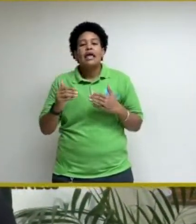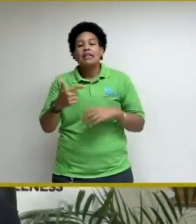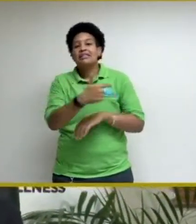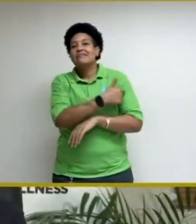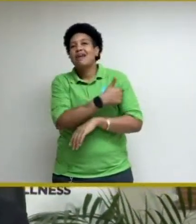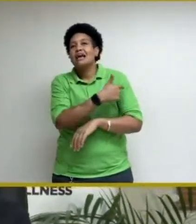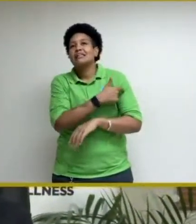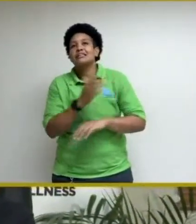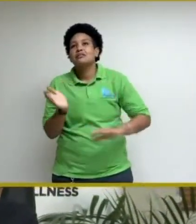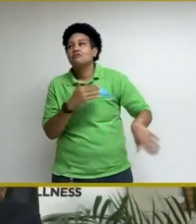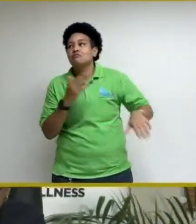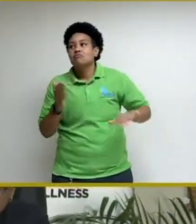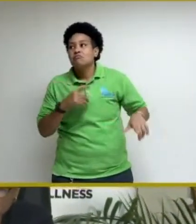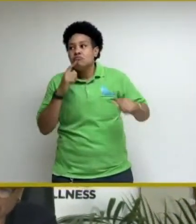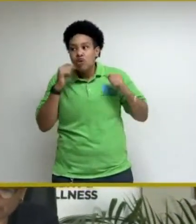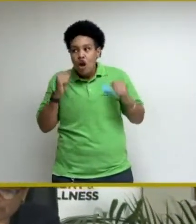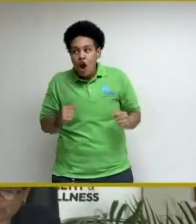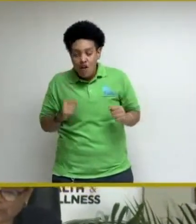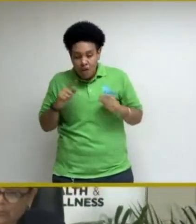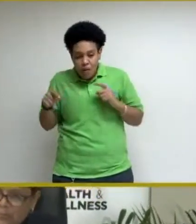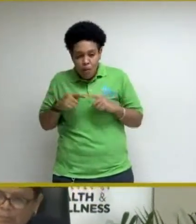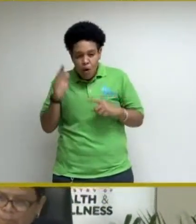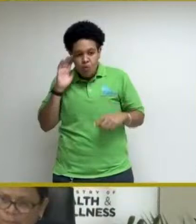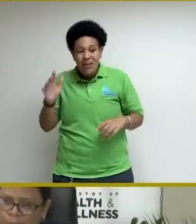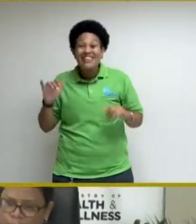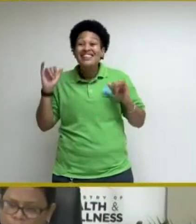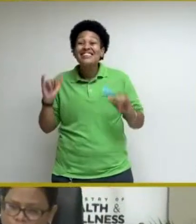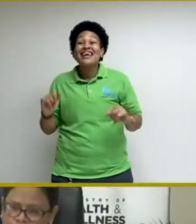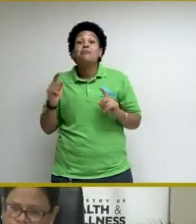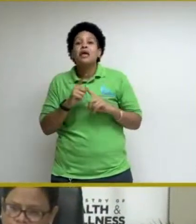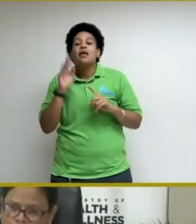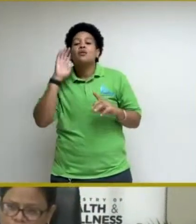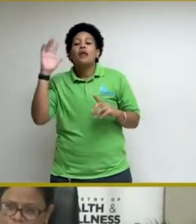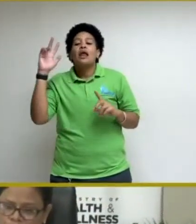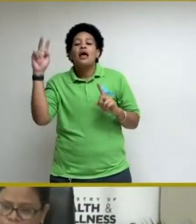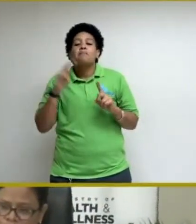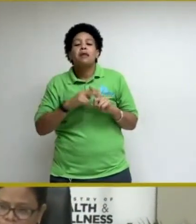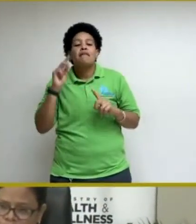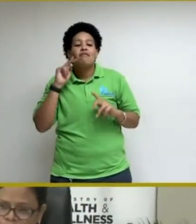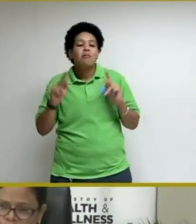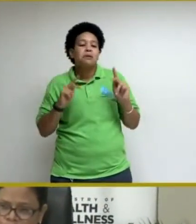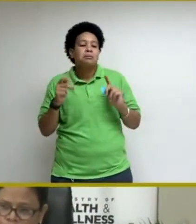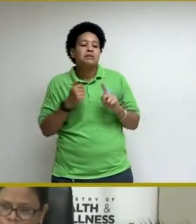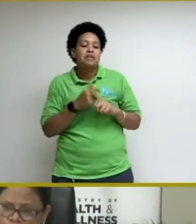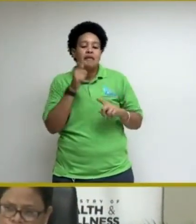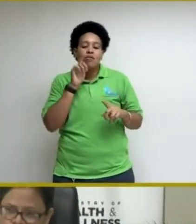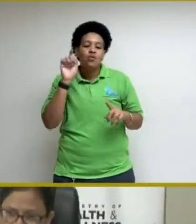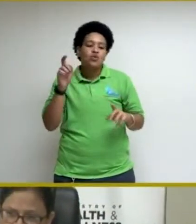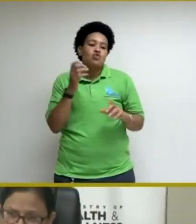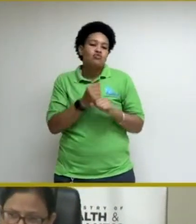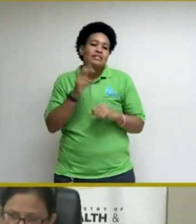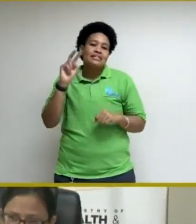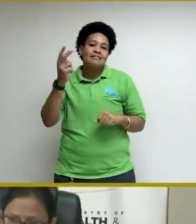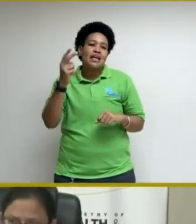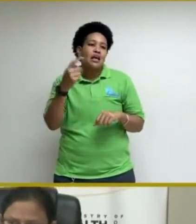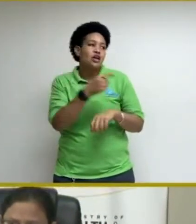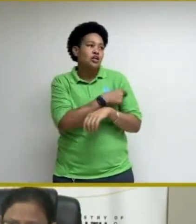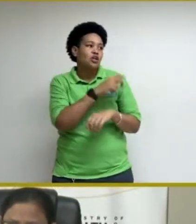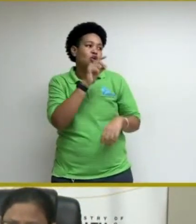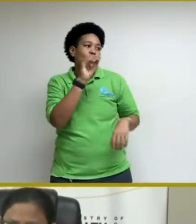vaccination, and further whether that same date will apply for persons who are to receive their second